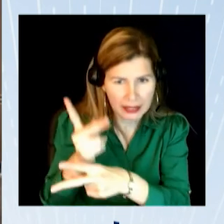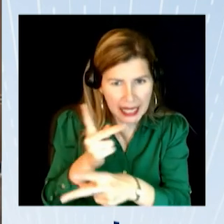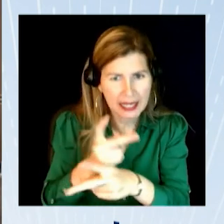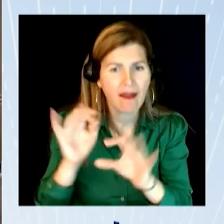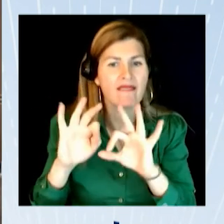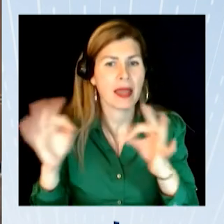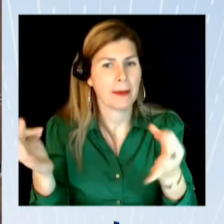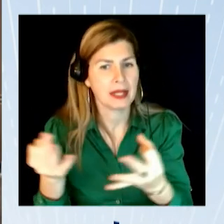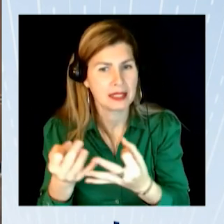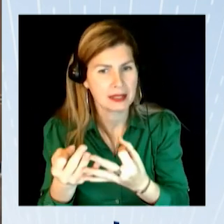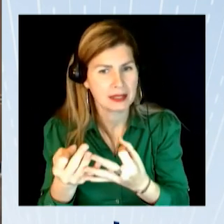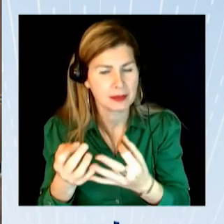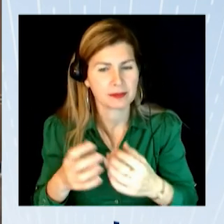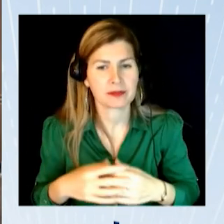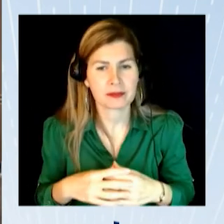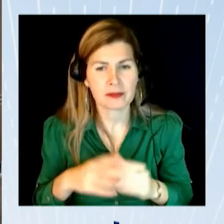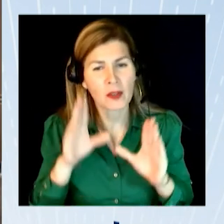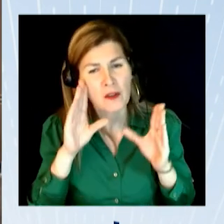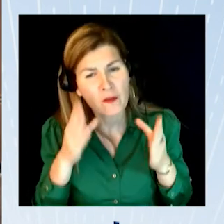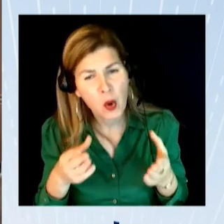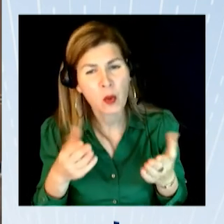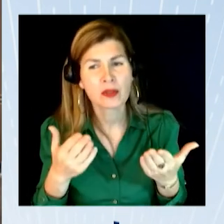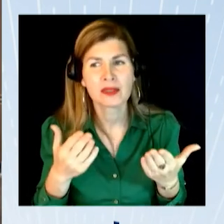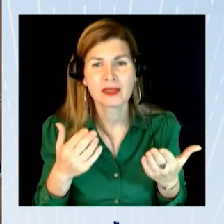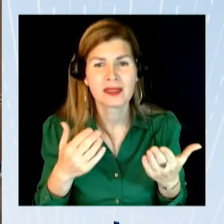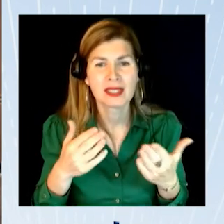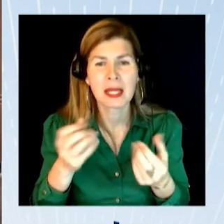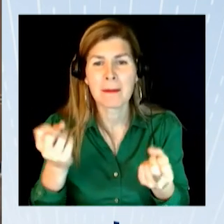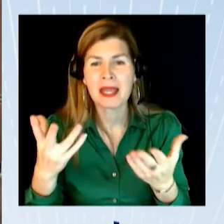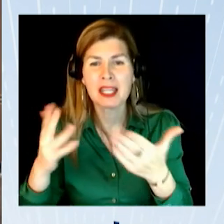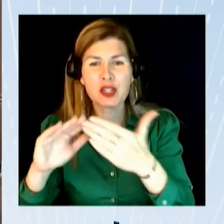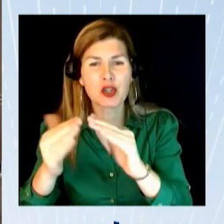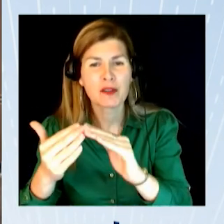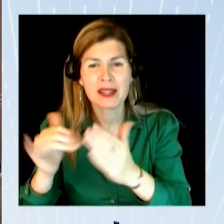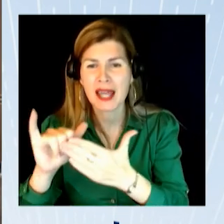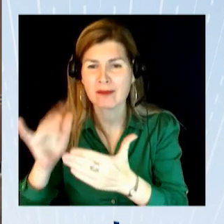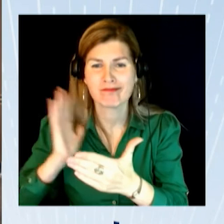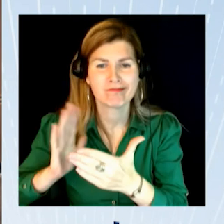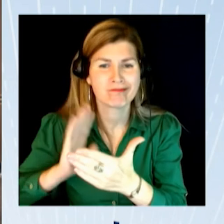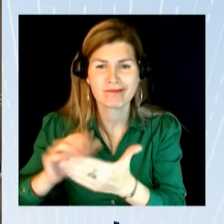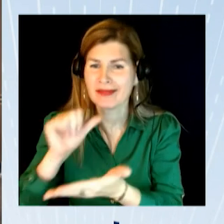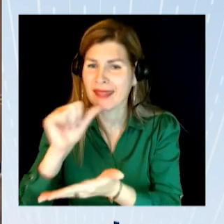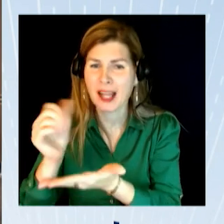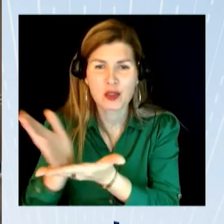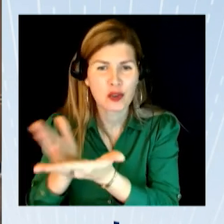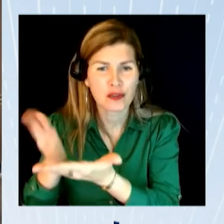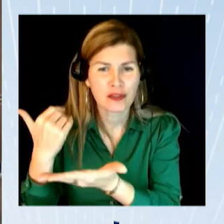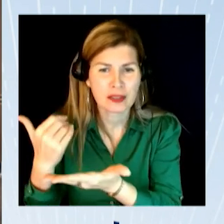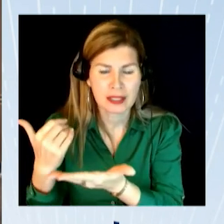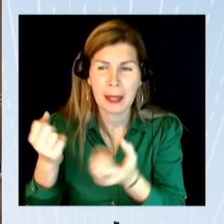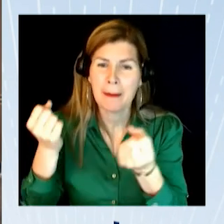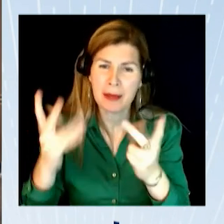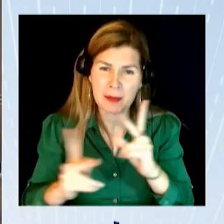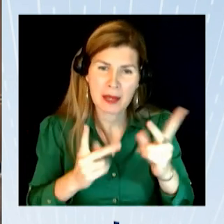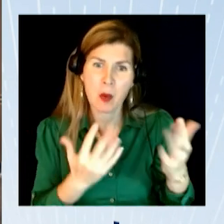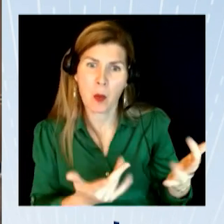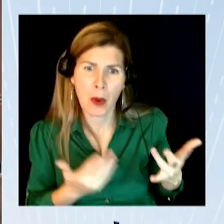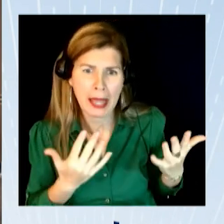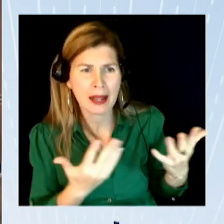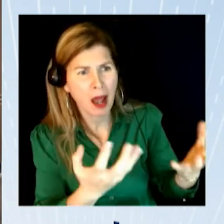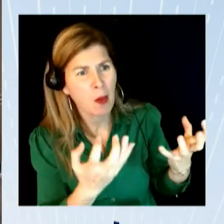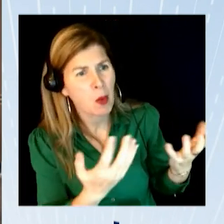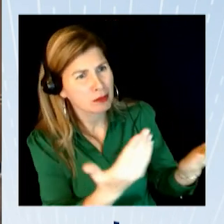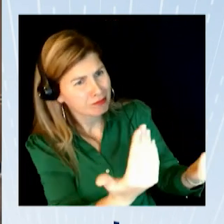So focusing also on underserved communities. People have been waiting a long time to be recognized. They're sitting out there saying, we